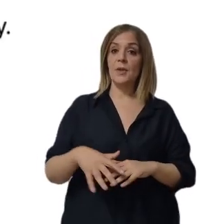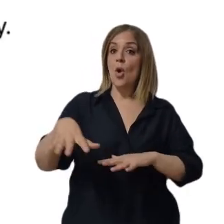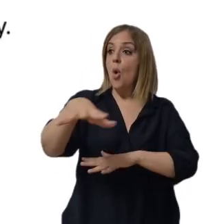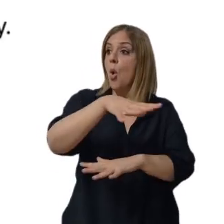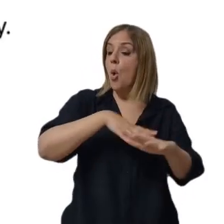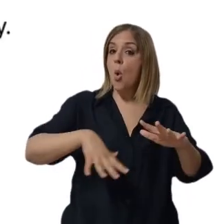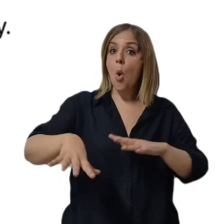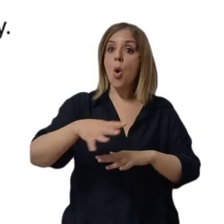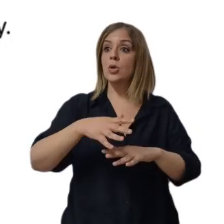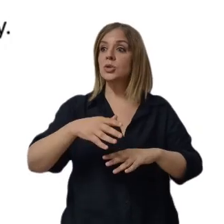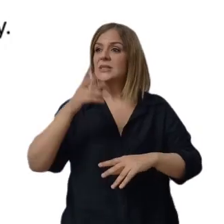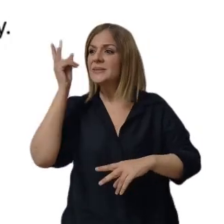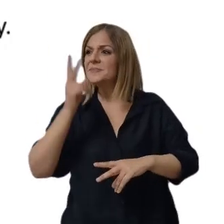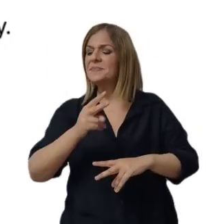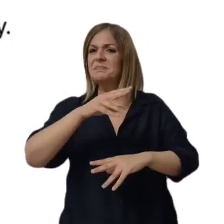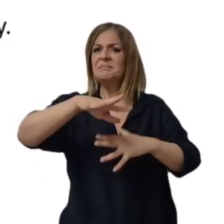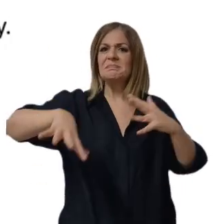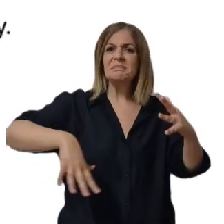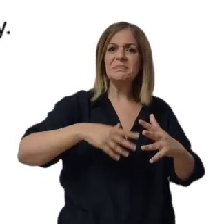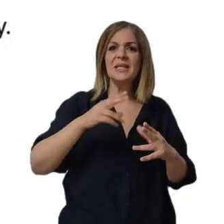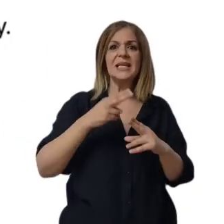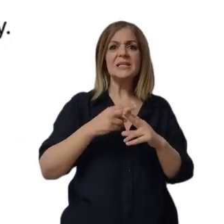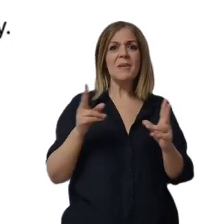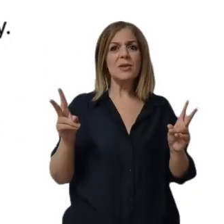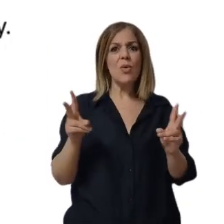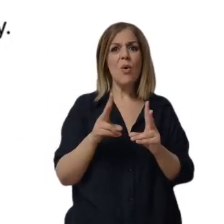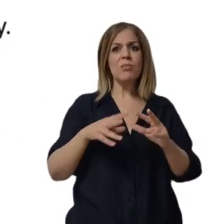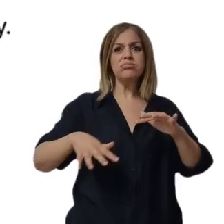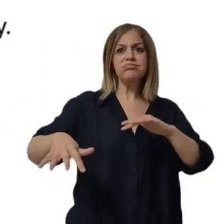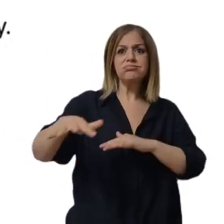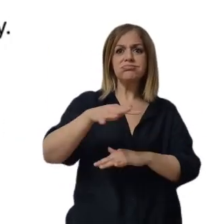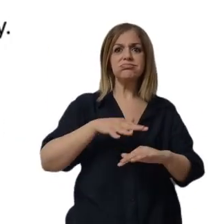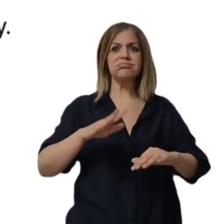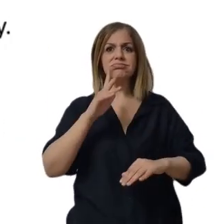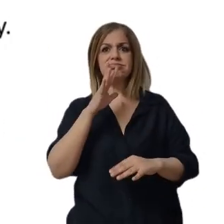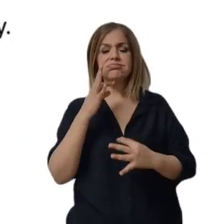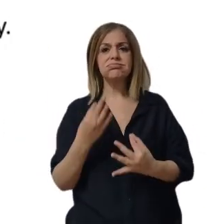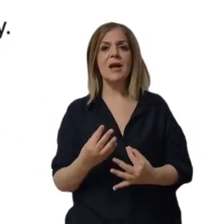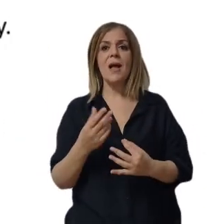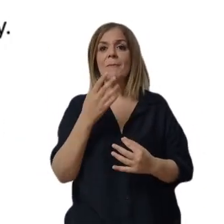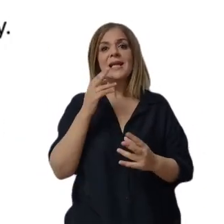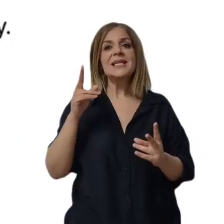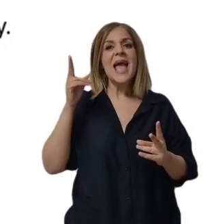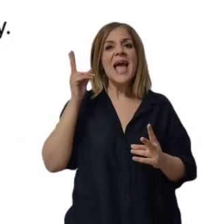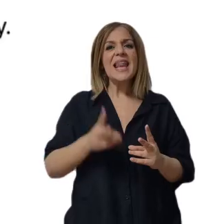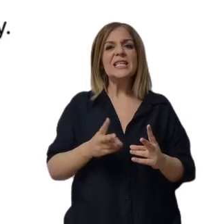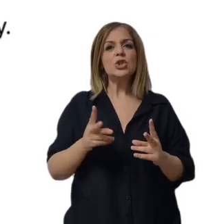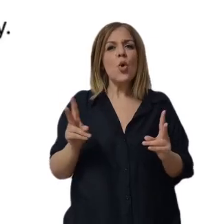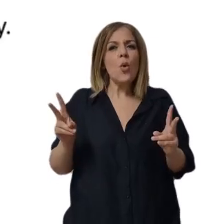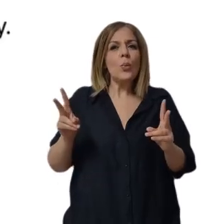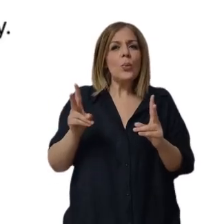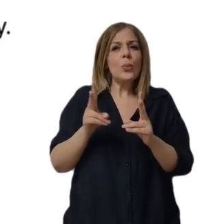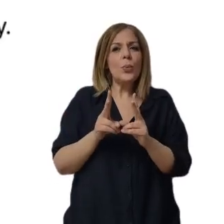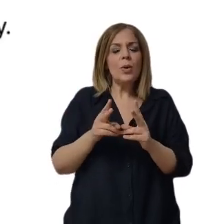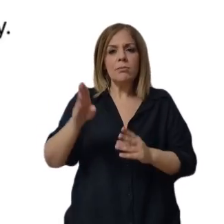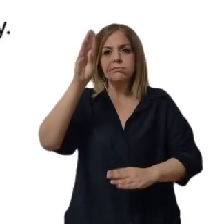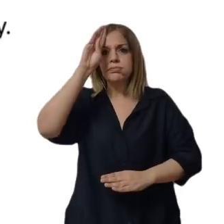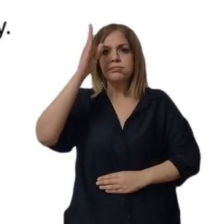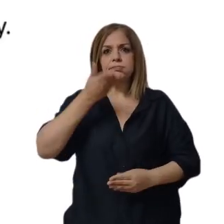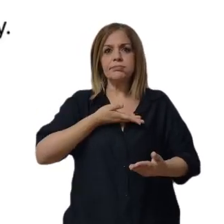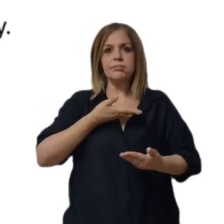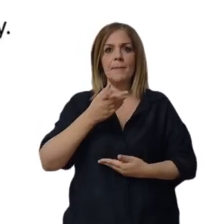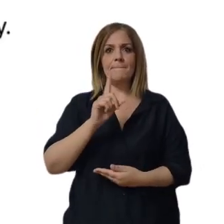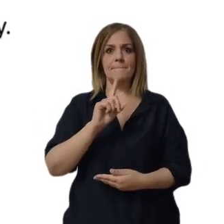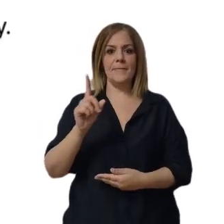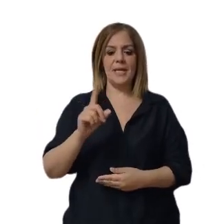that the workspace adaptation can minimize hazards and enhance visibility.